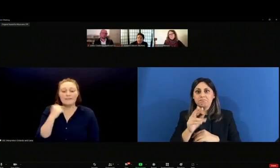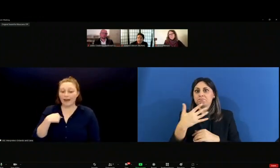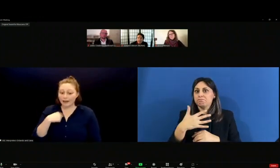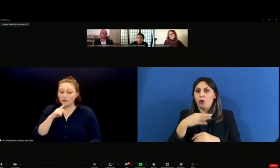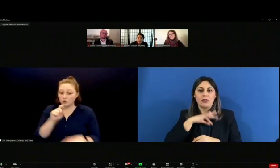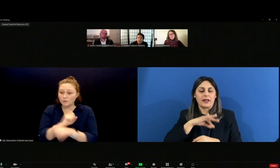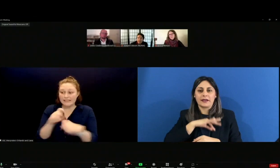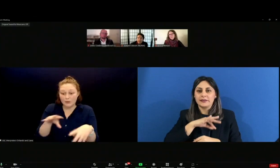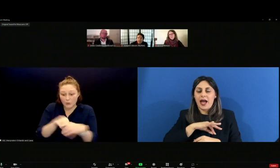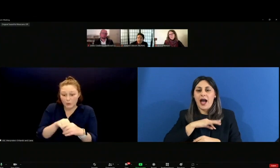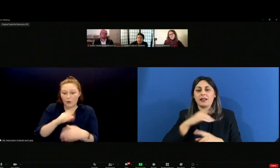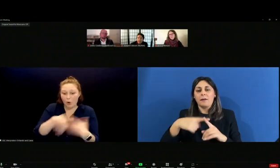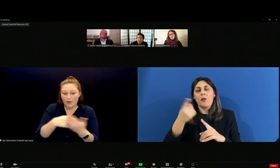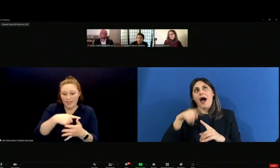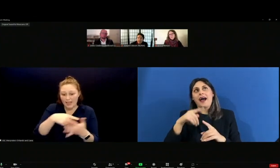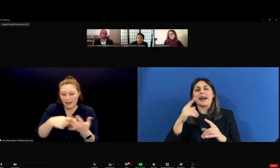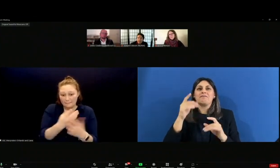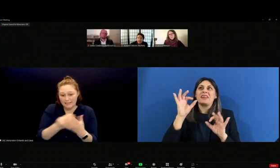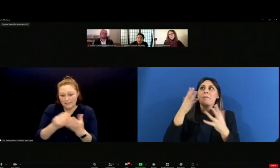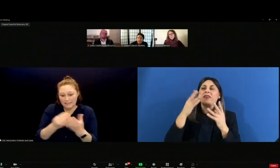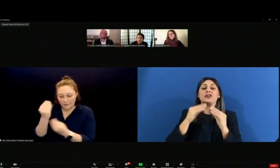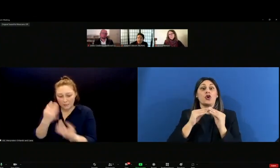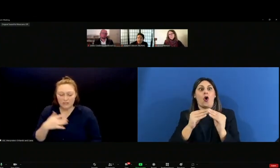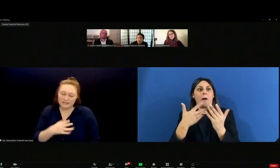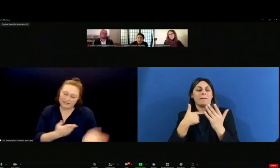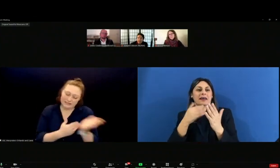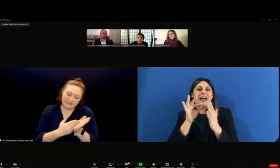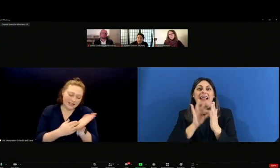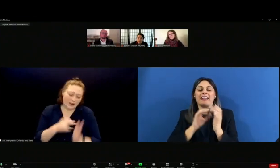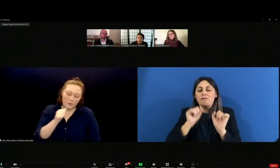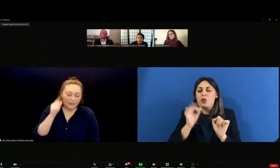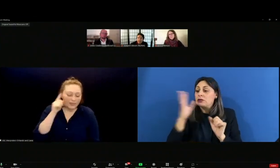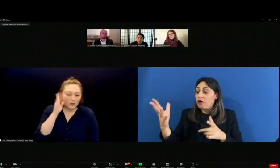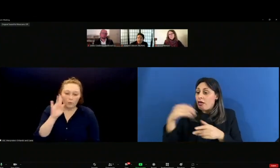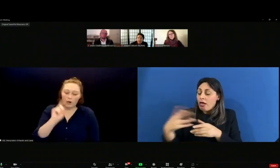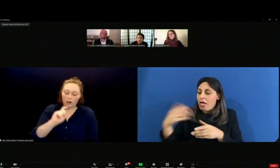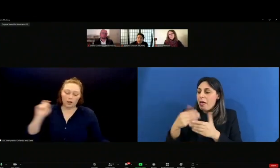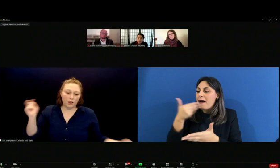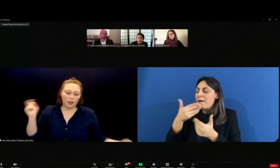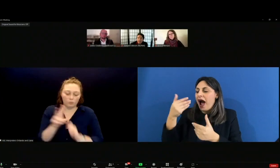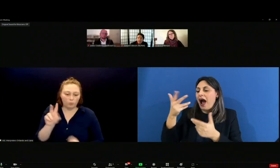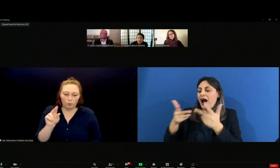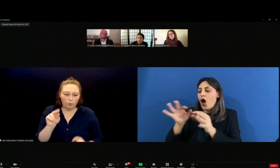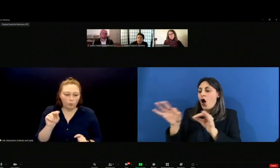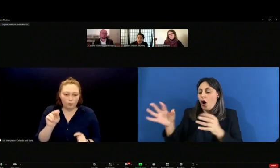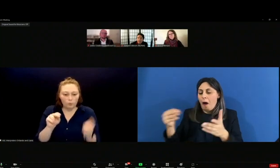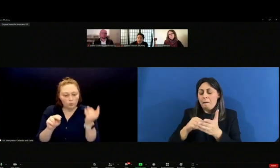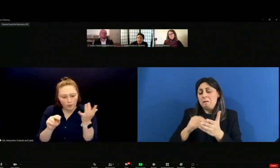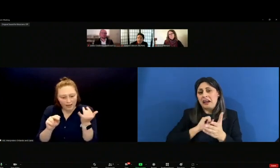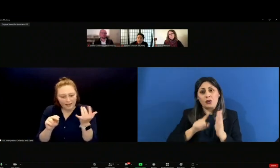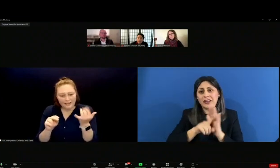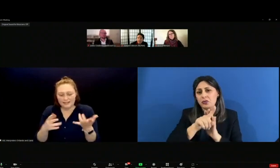it, in all honesty, I don't think it would have looked much different, given that still the